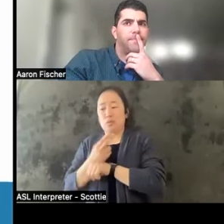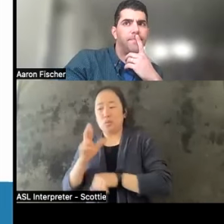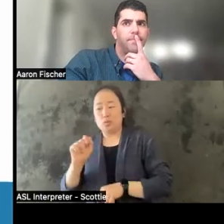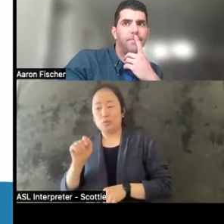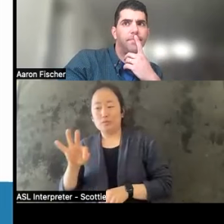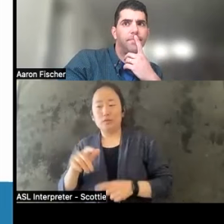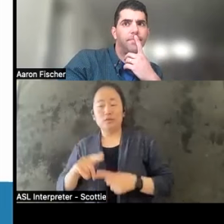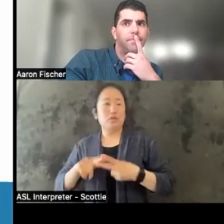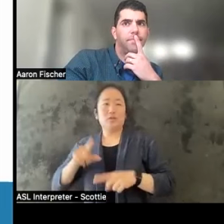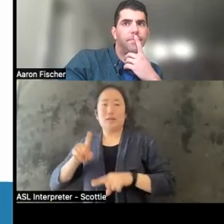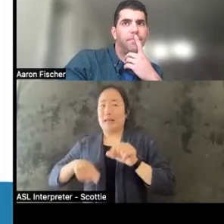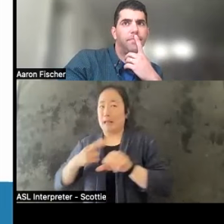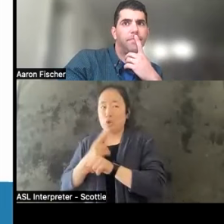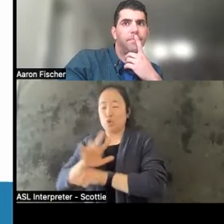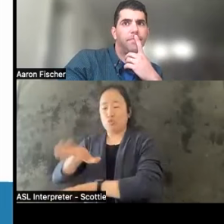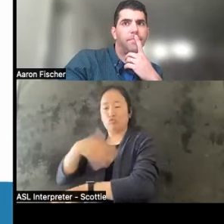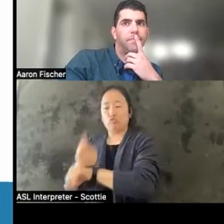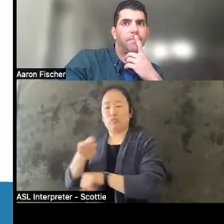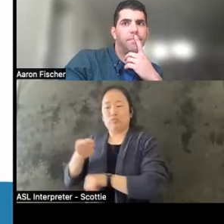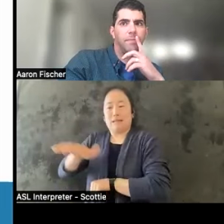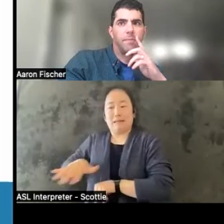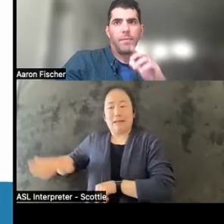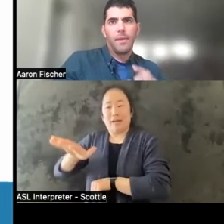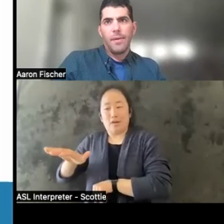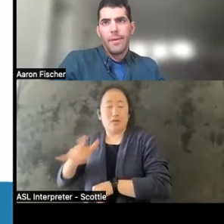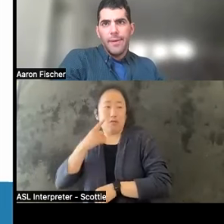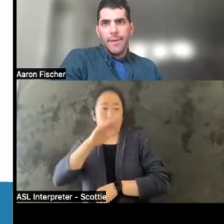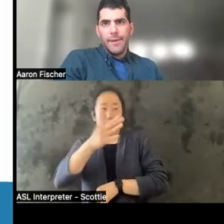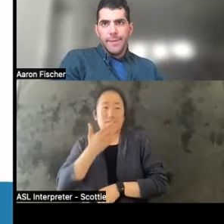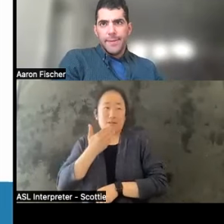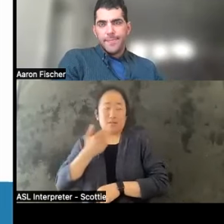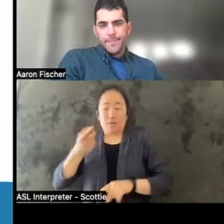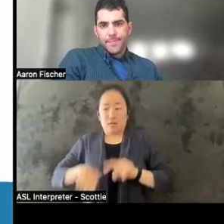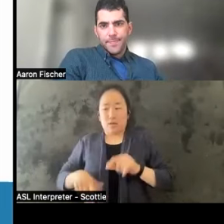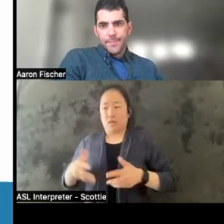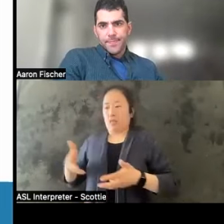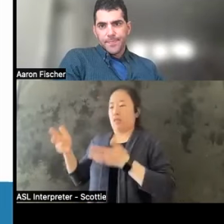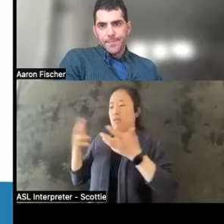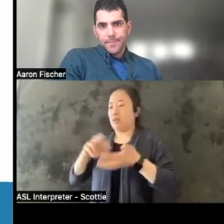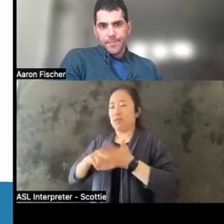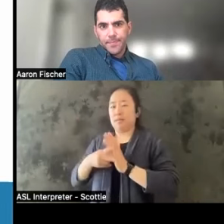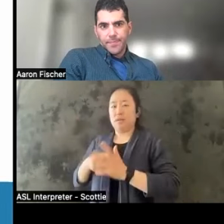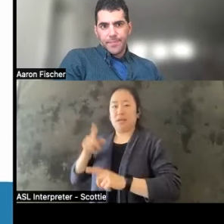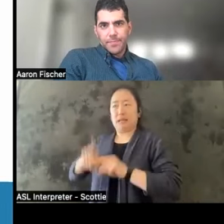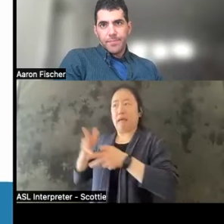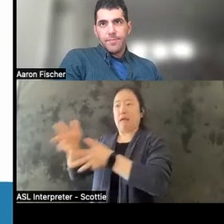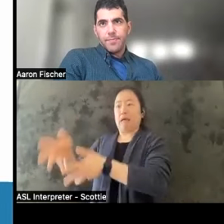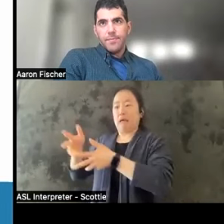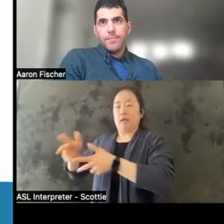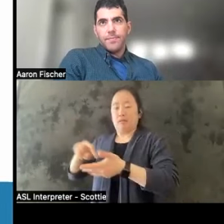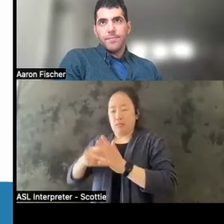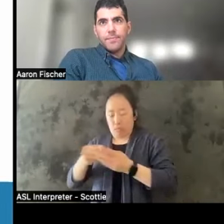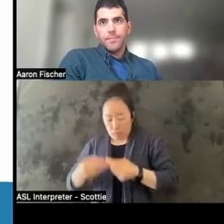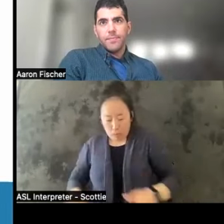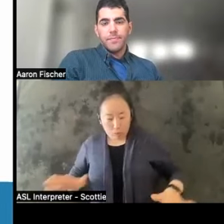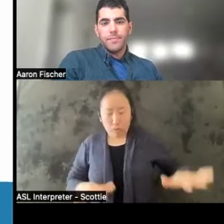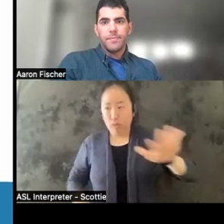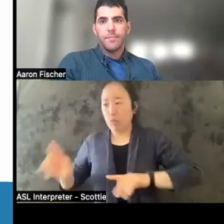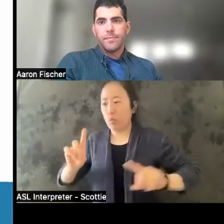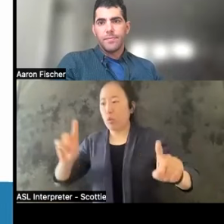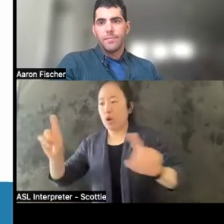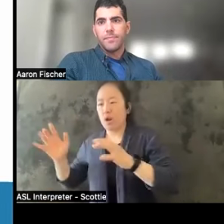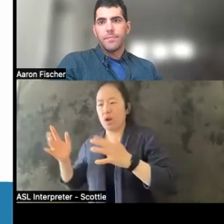him to lose track of them. His anxiety makes this situation untenable for him. He's recently been granted a support animal